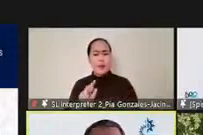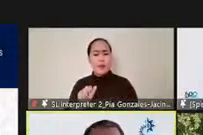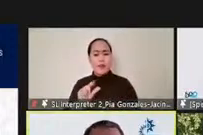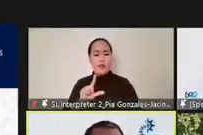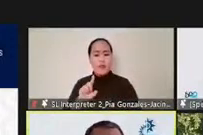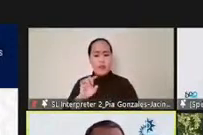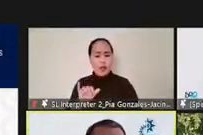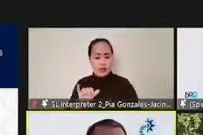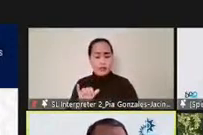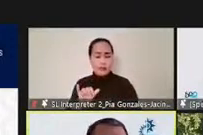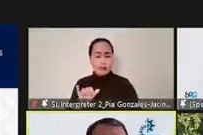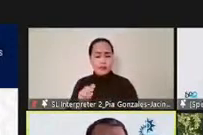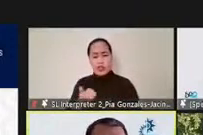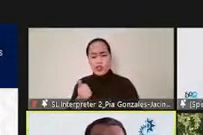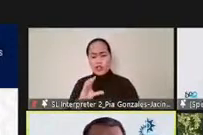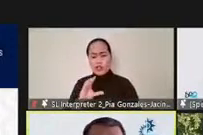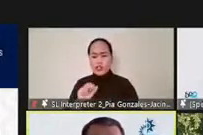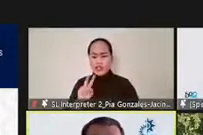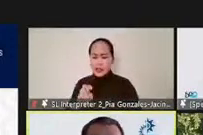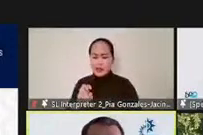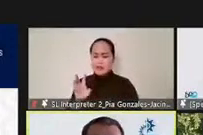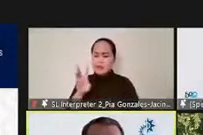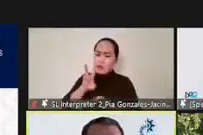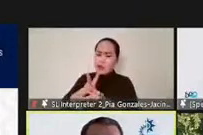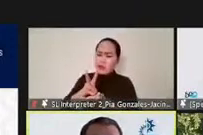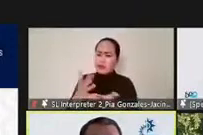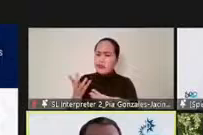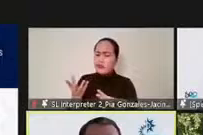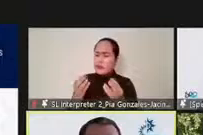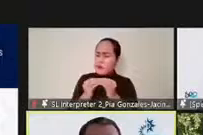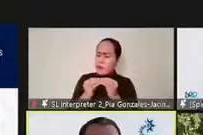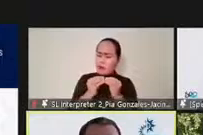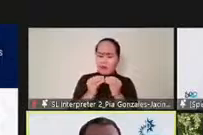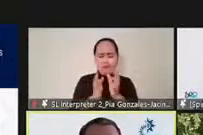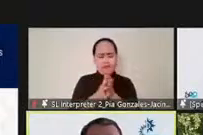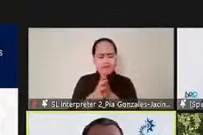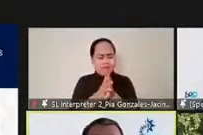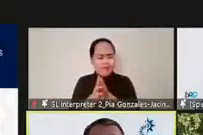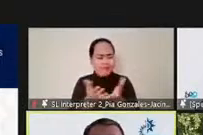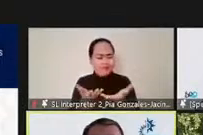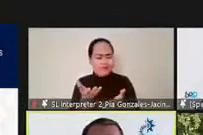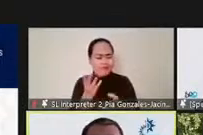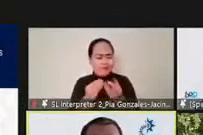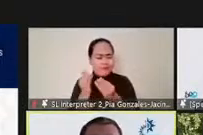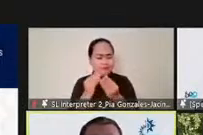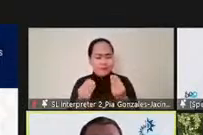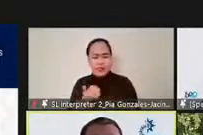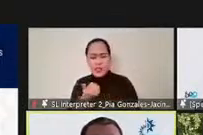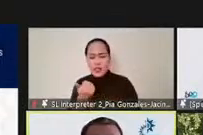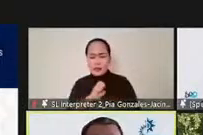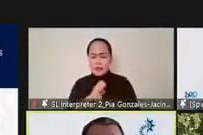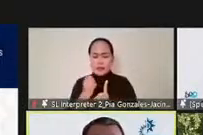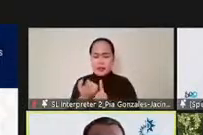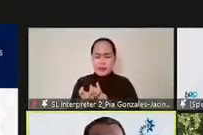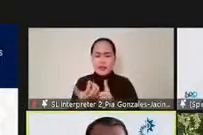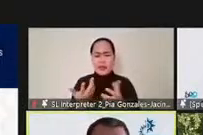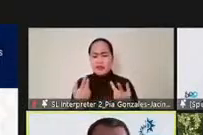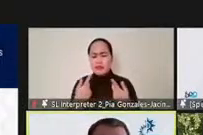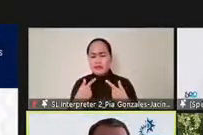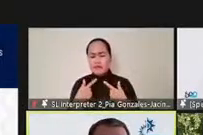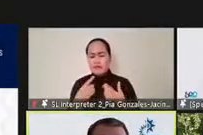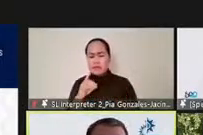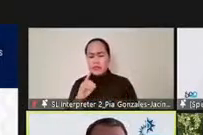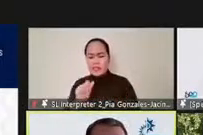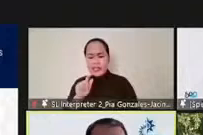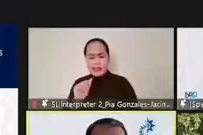in that area, I think it will yield more interesting, not only environmental data, but